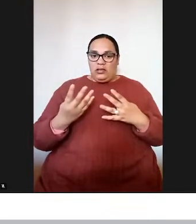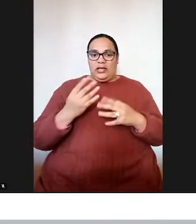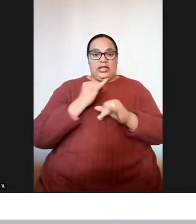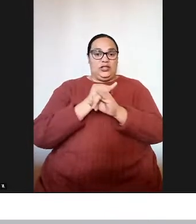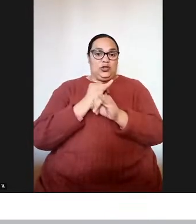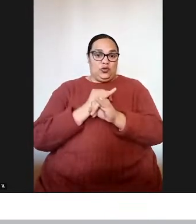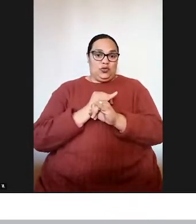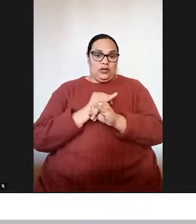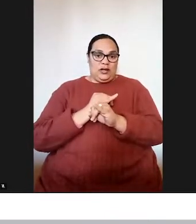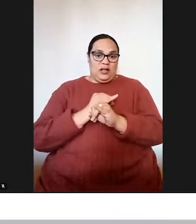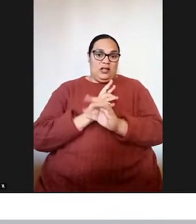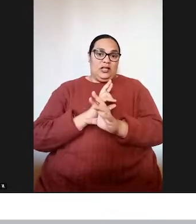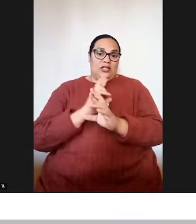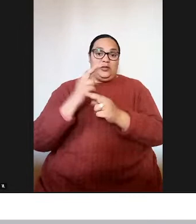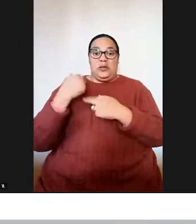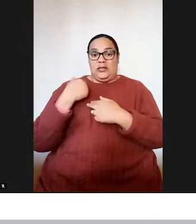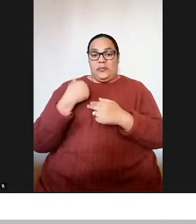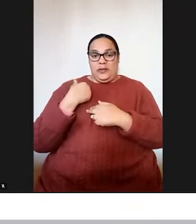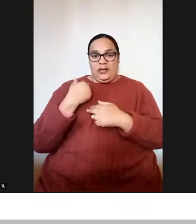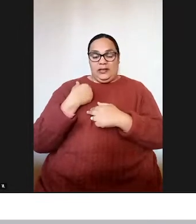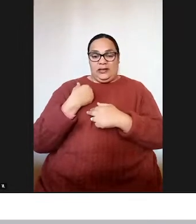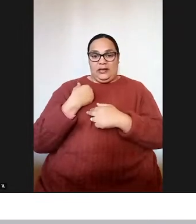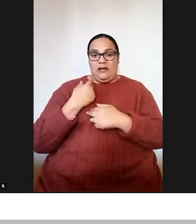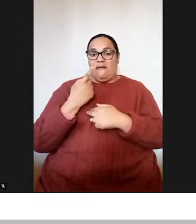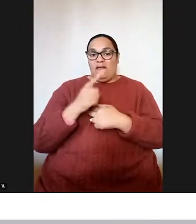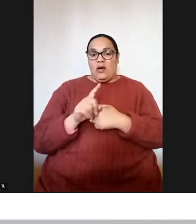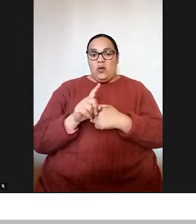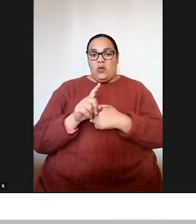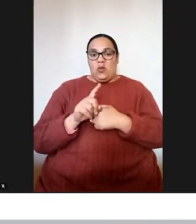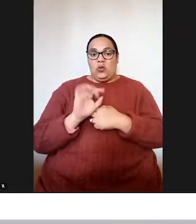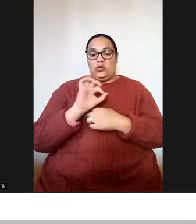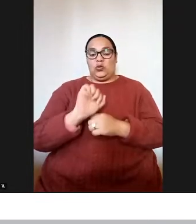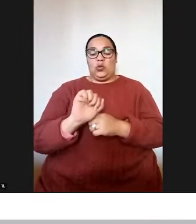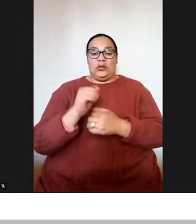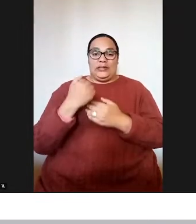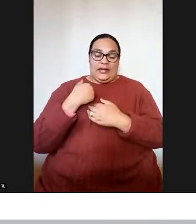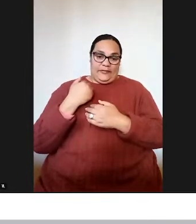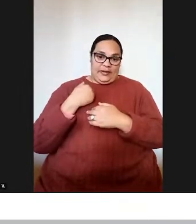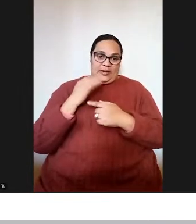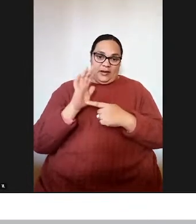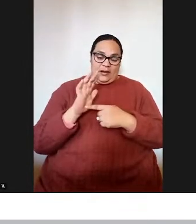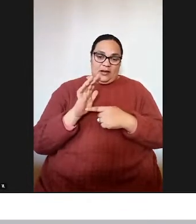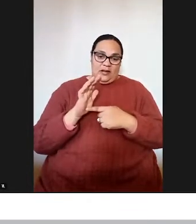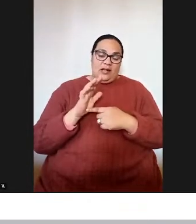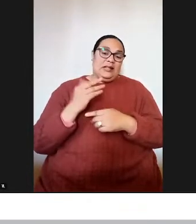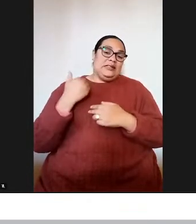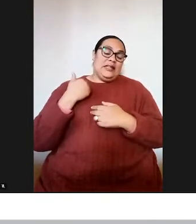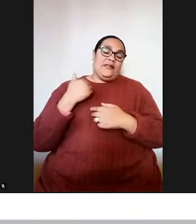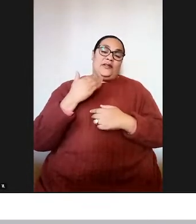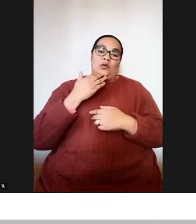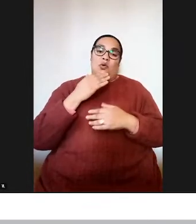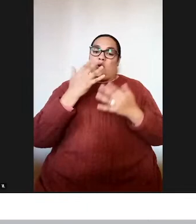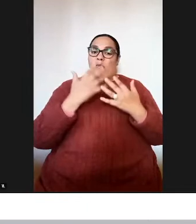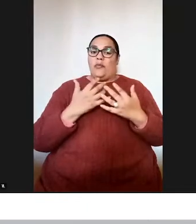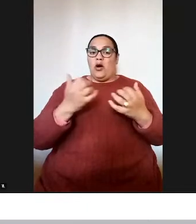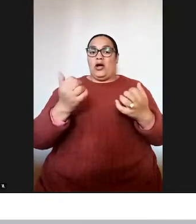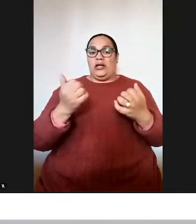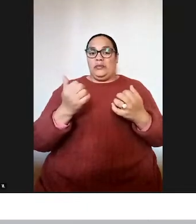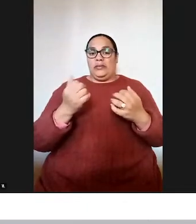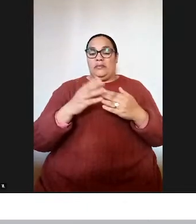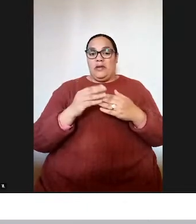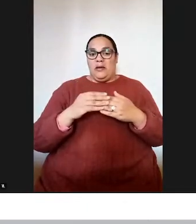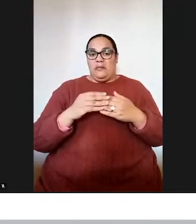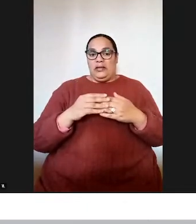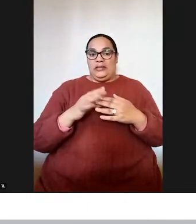multi-institutional responsibility for the safety of the parliamentary precinct. If it's